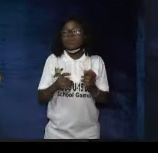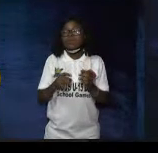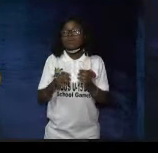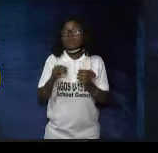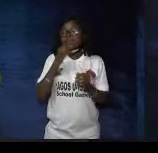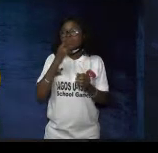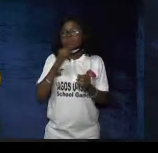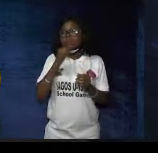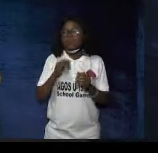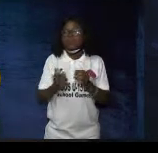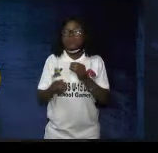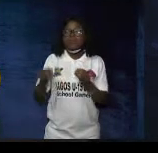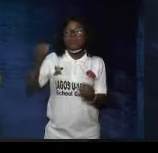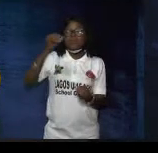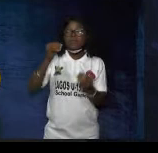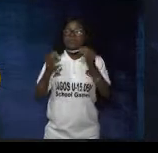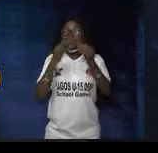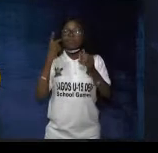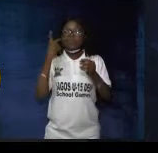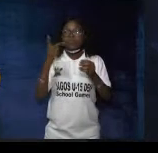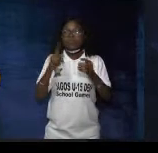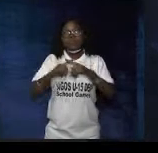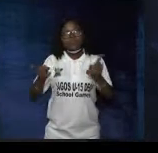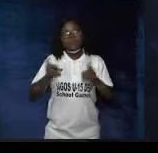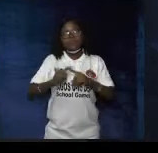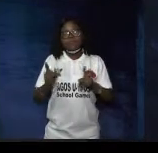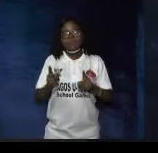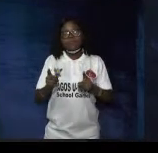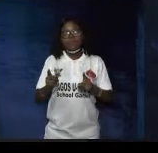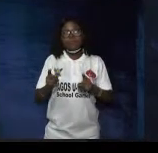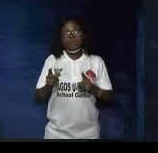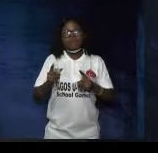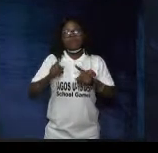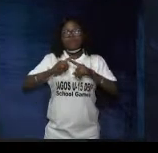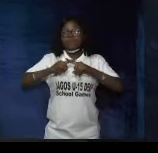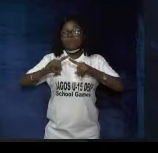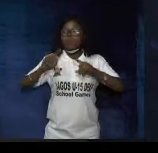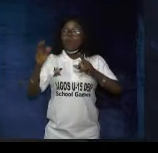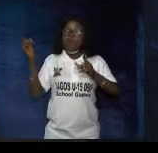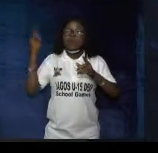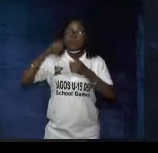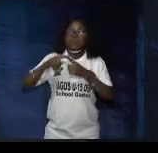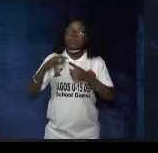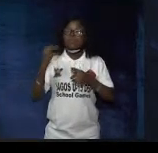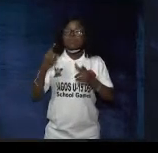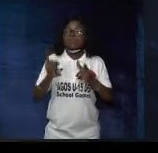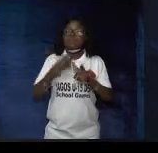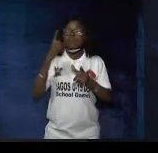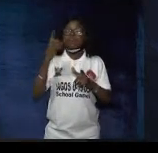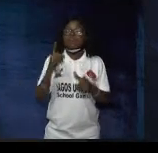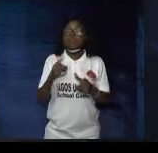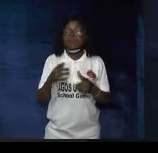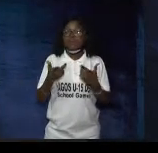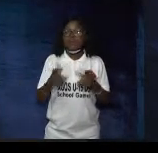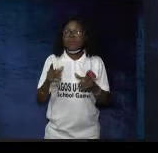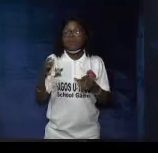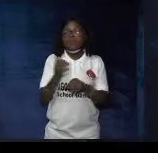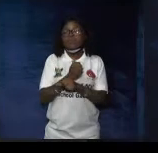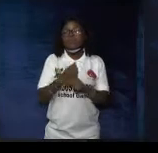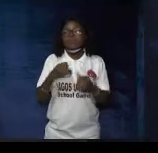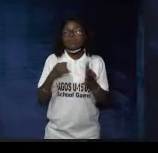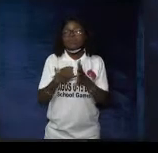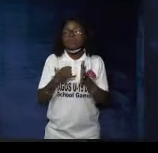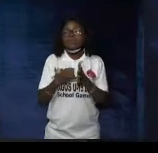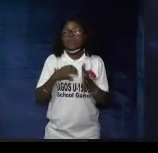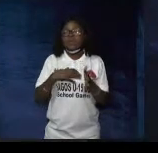this. If I turn it this way, it's not looking like the first one. If I turn it this way, it's not looking like the first one until I come back to the first one on